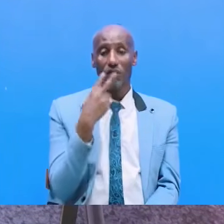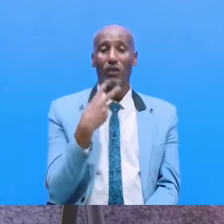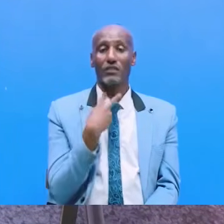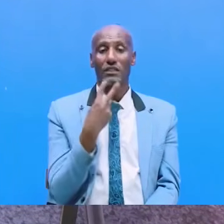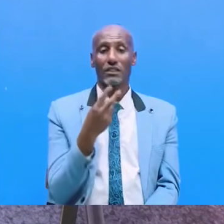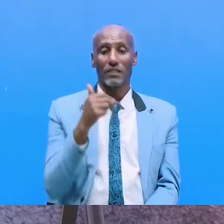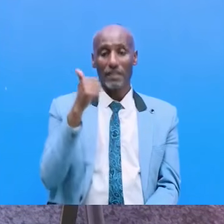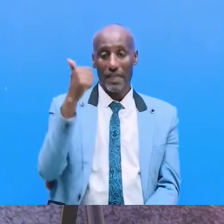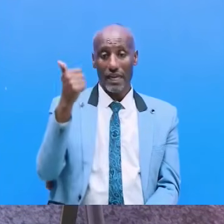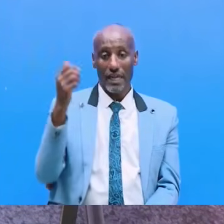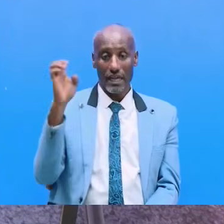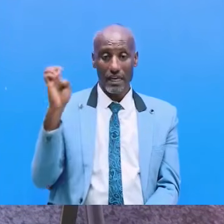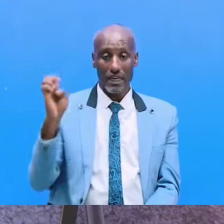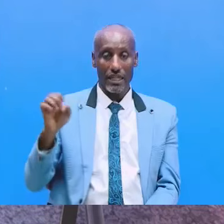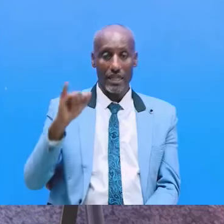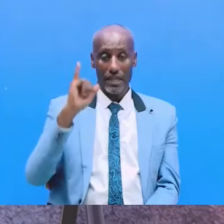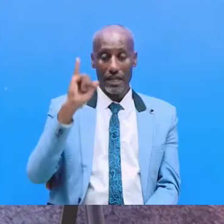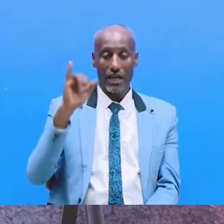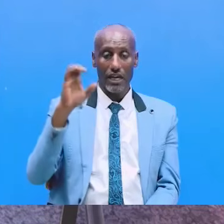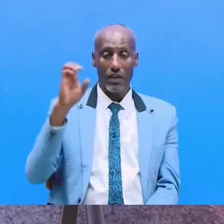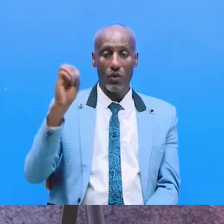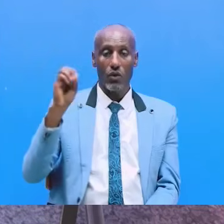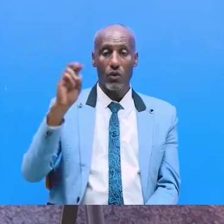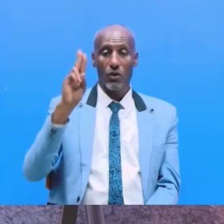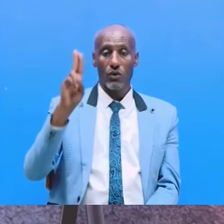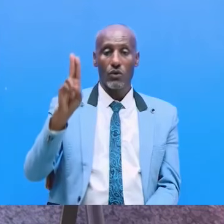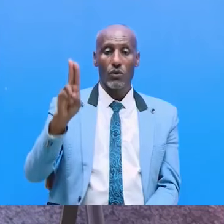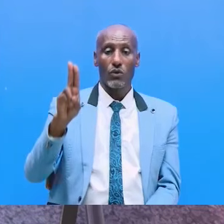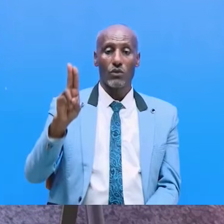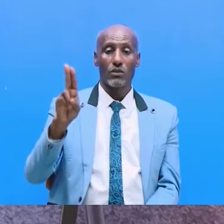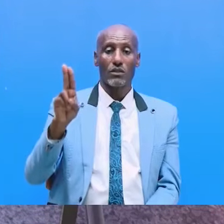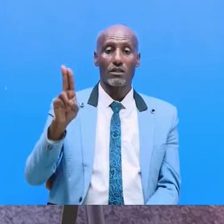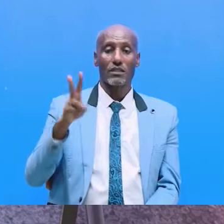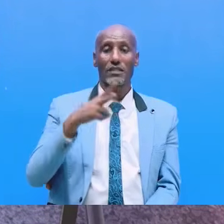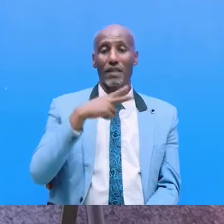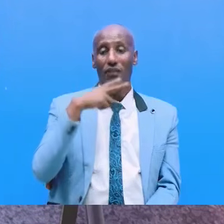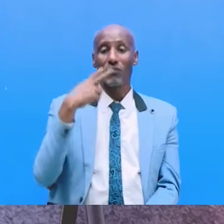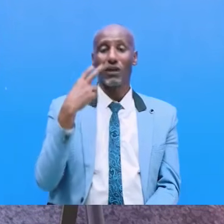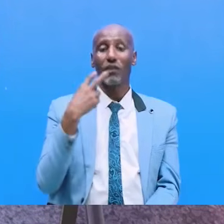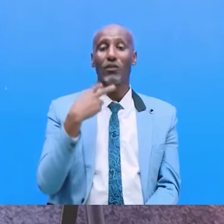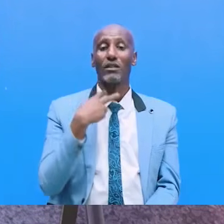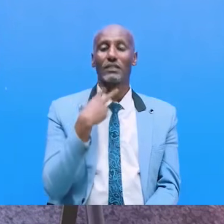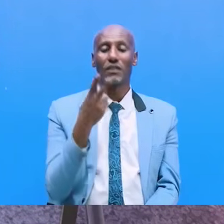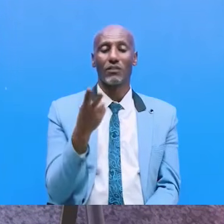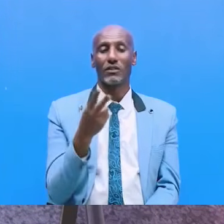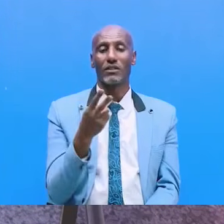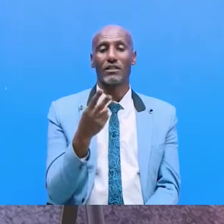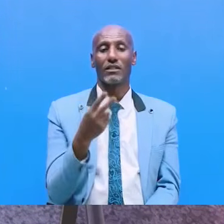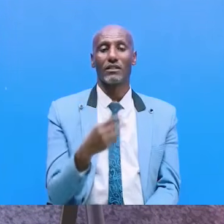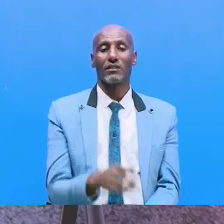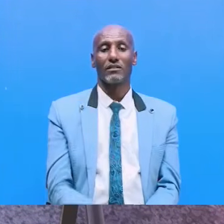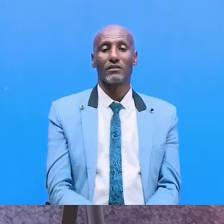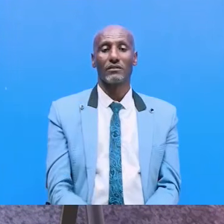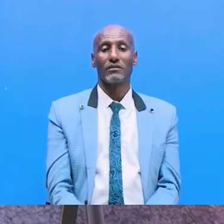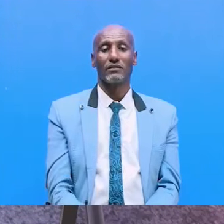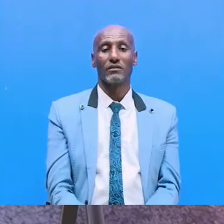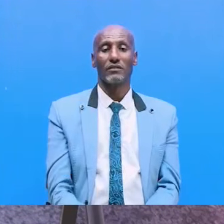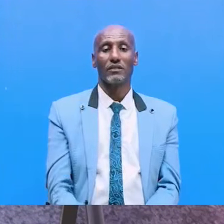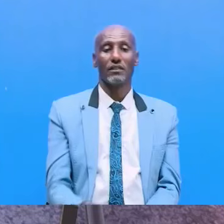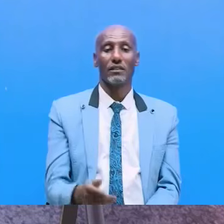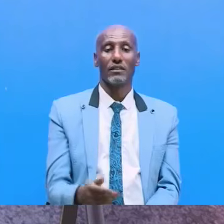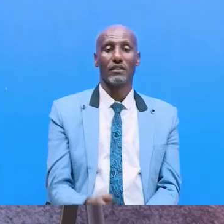sounds, A, E, I, O, U. These are vowel sounds. And also the next we will learn